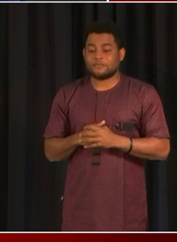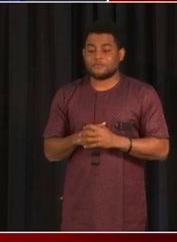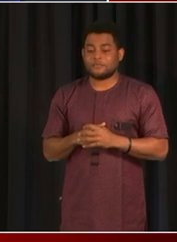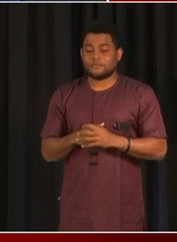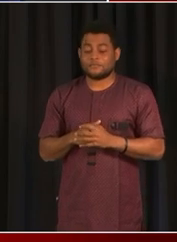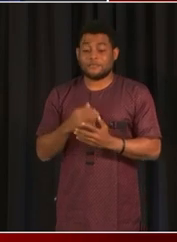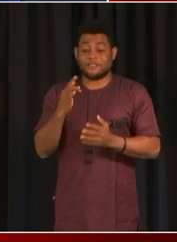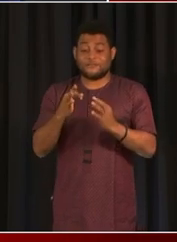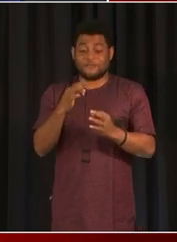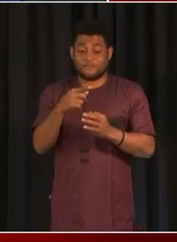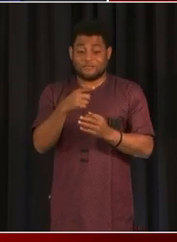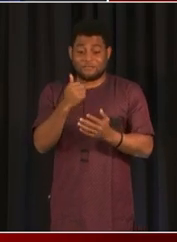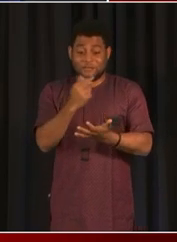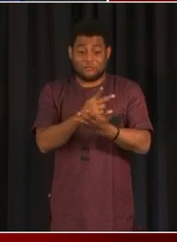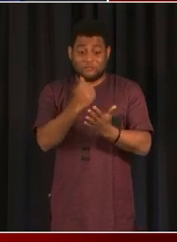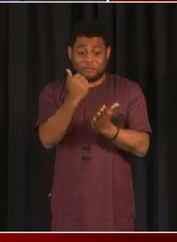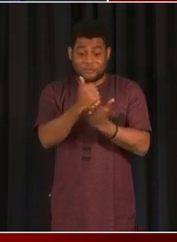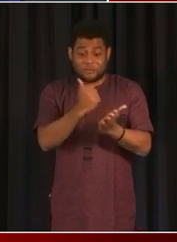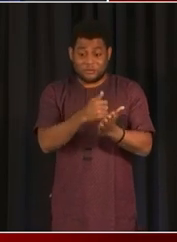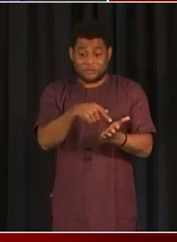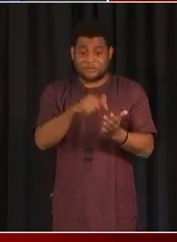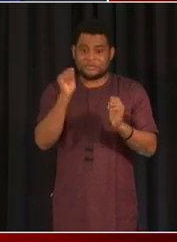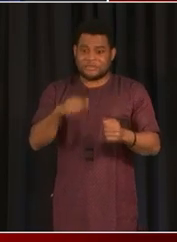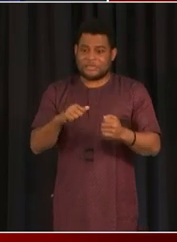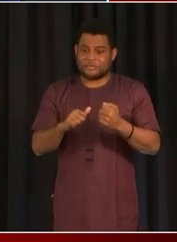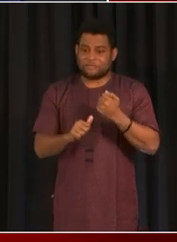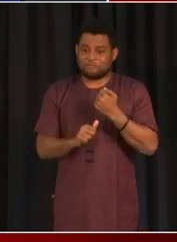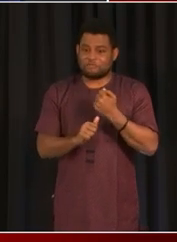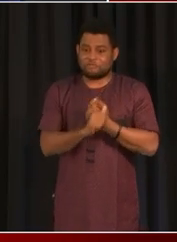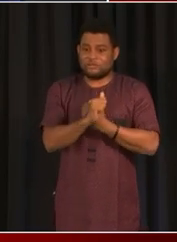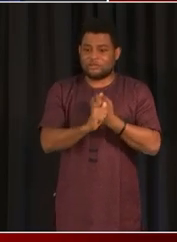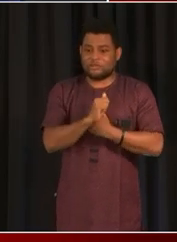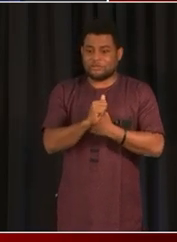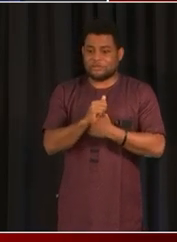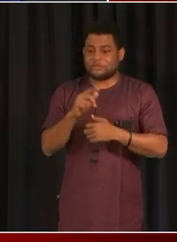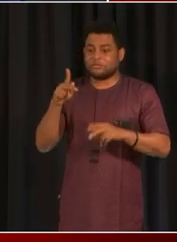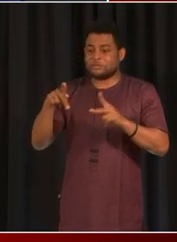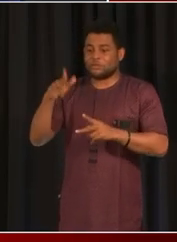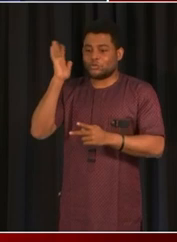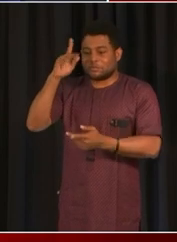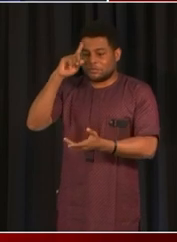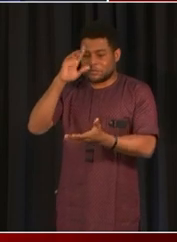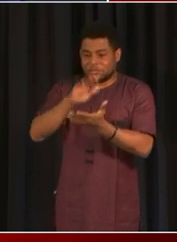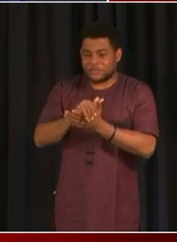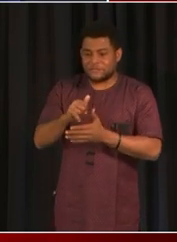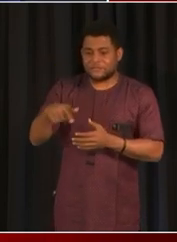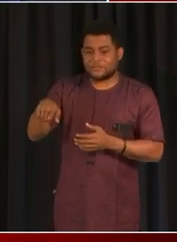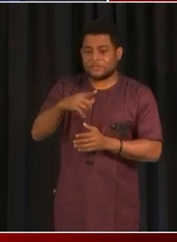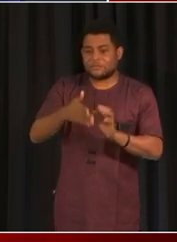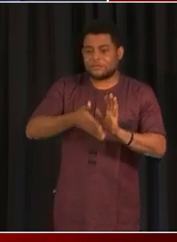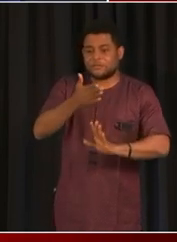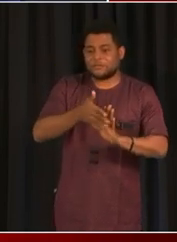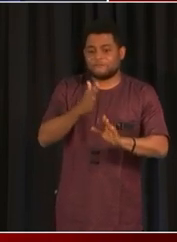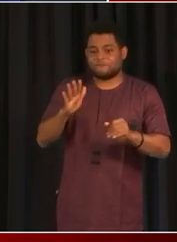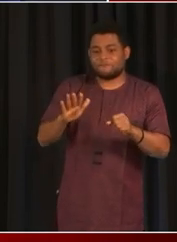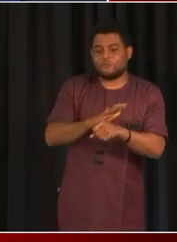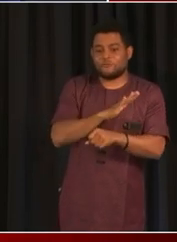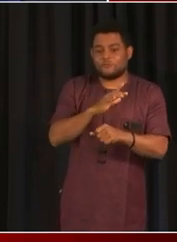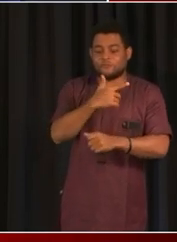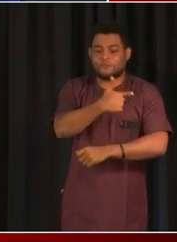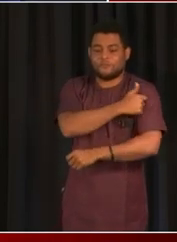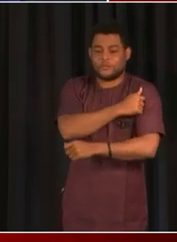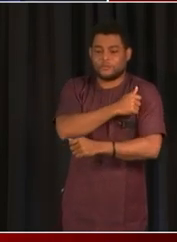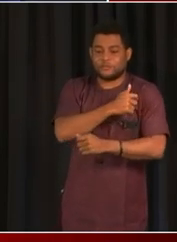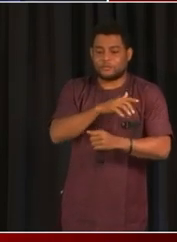status, of having people believe that they're operating fully vaccinated environments, and they're actually